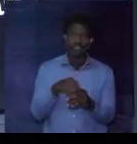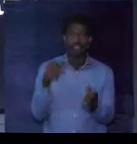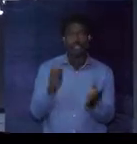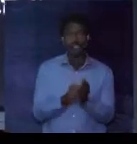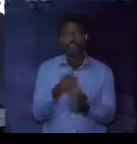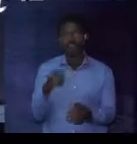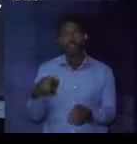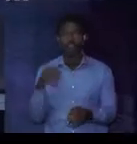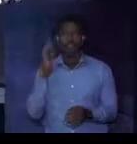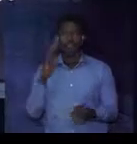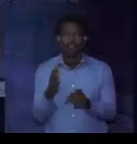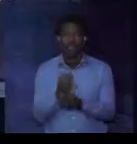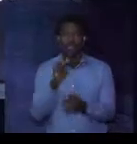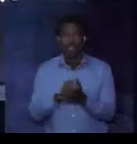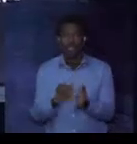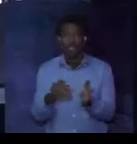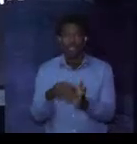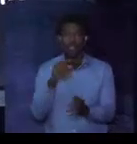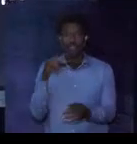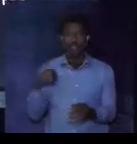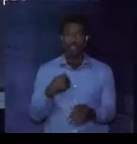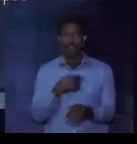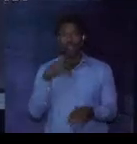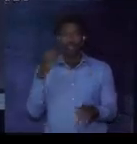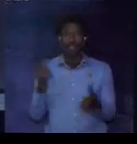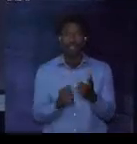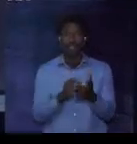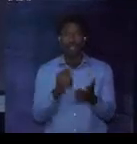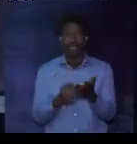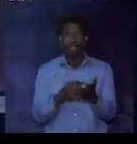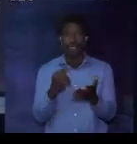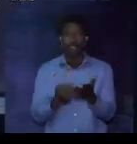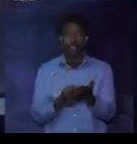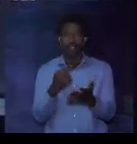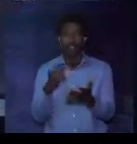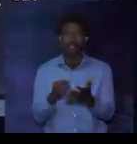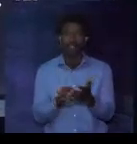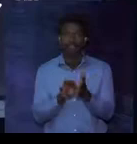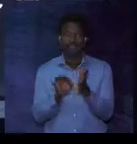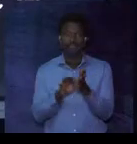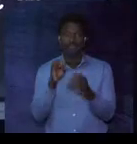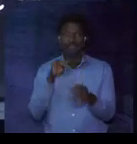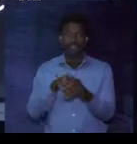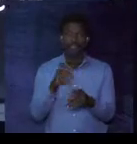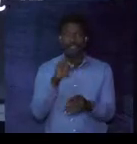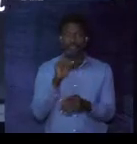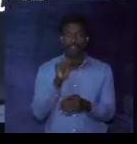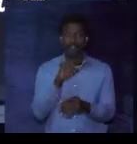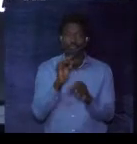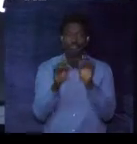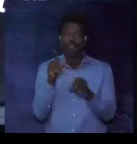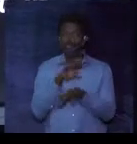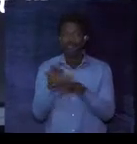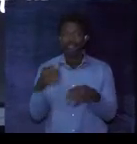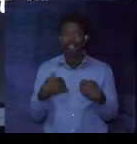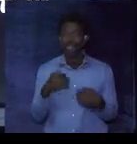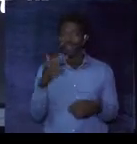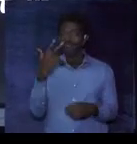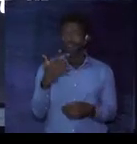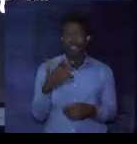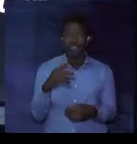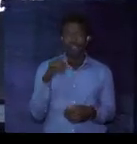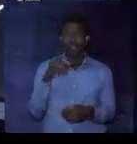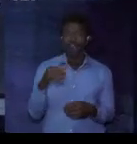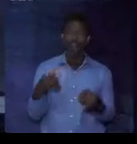counted in thousands. So we'll take that again. You count in ones, but when you no longer have 3 digits, you don't count in